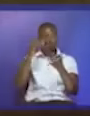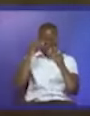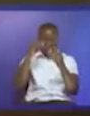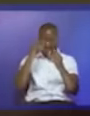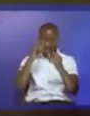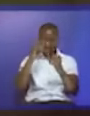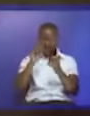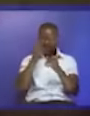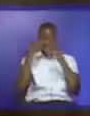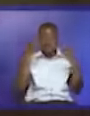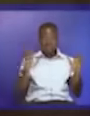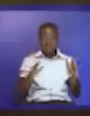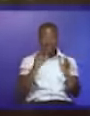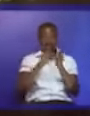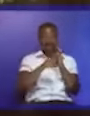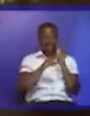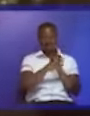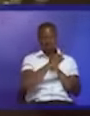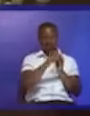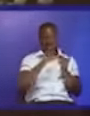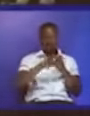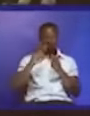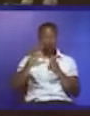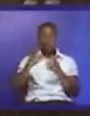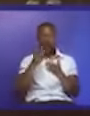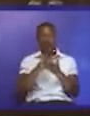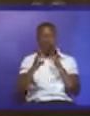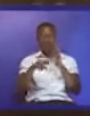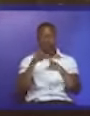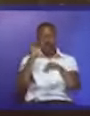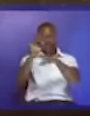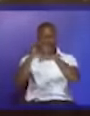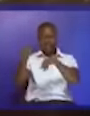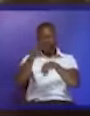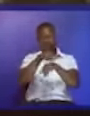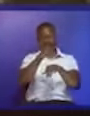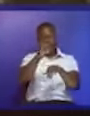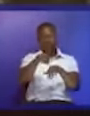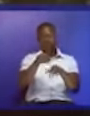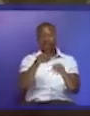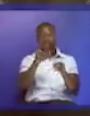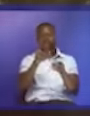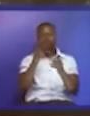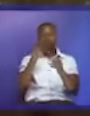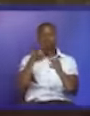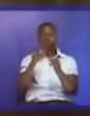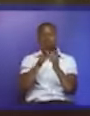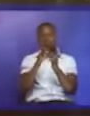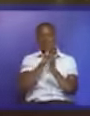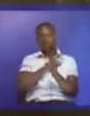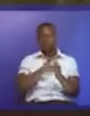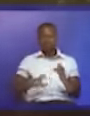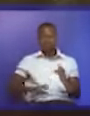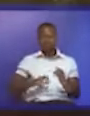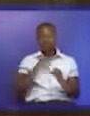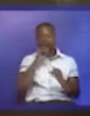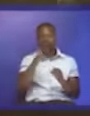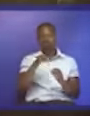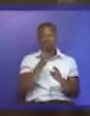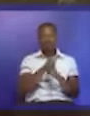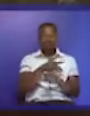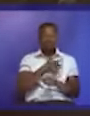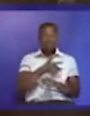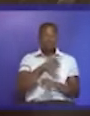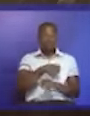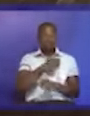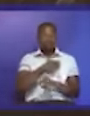count 1 to 5, as the Holy Spirit speaks to you that you need Jesus, this is not an issue of being emotional. I want